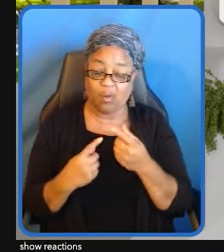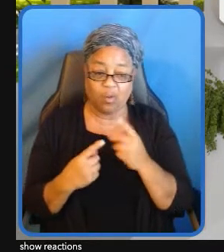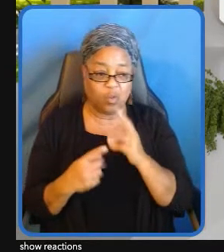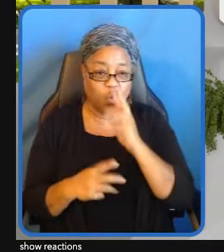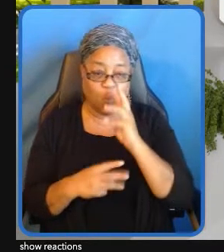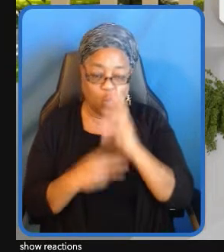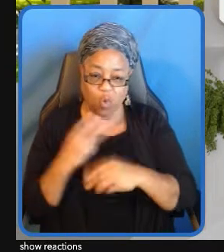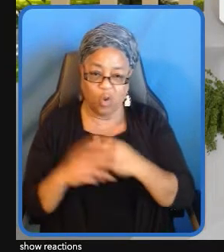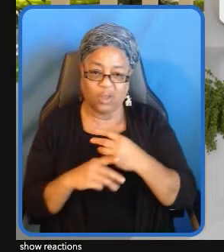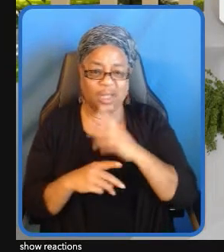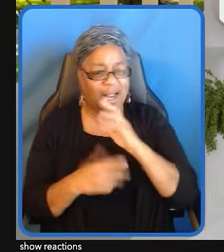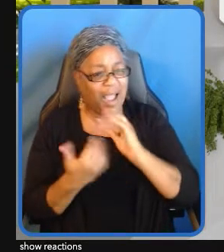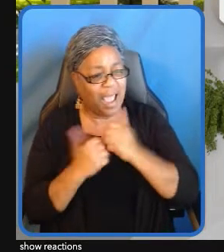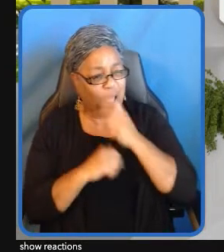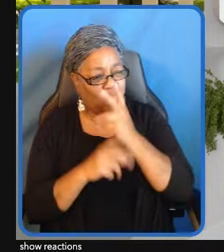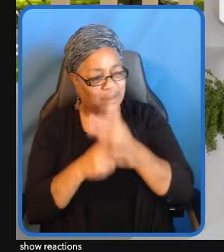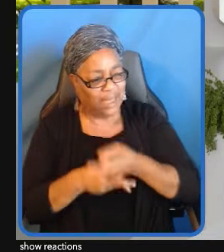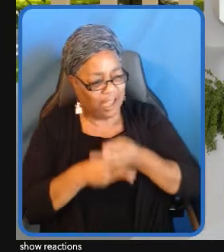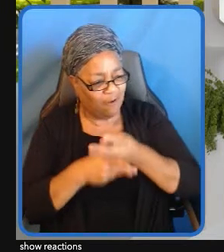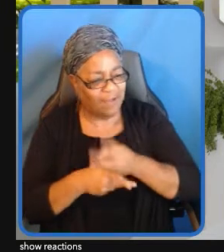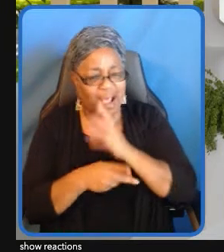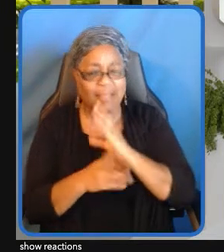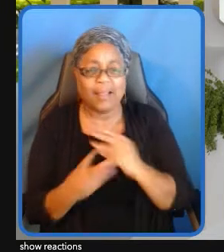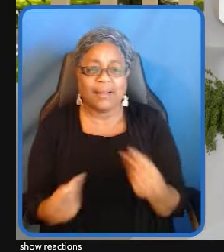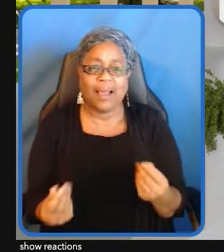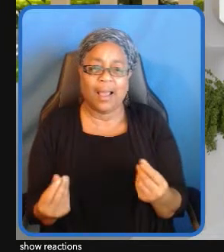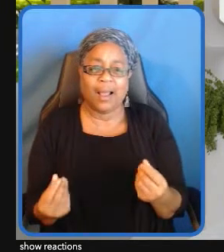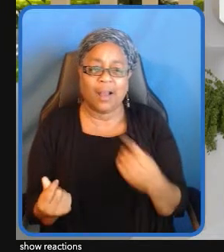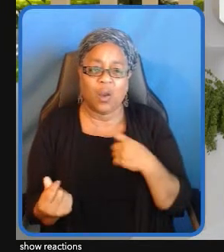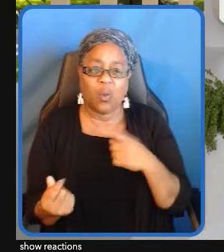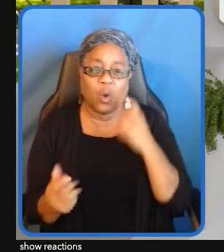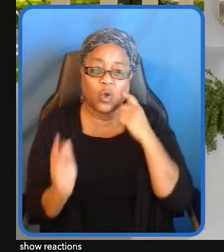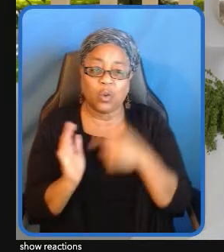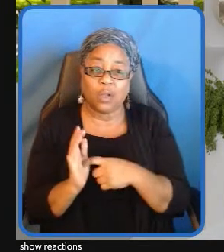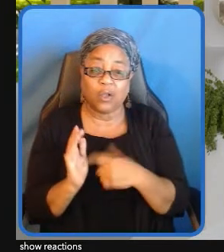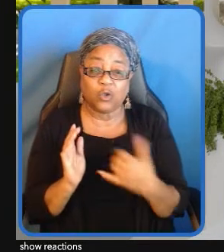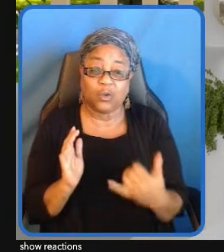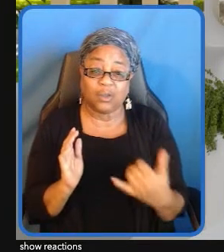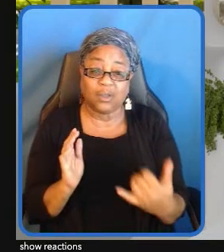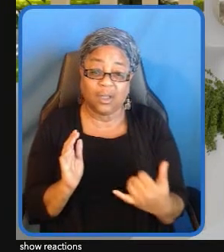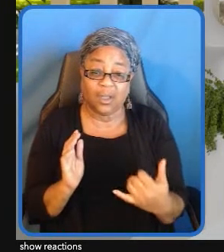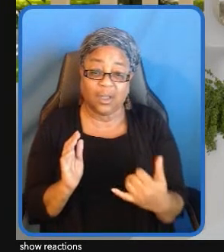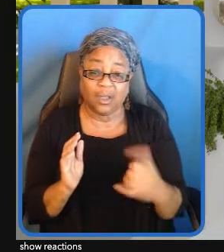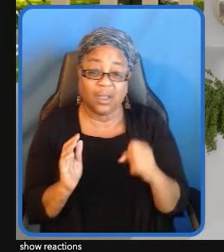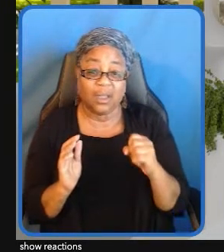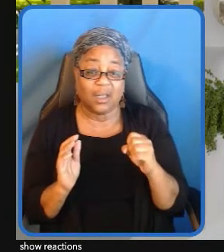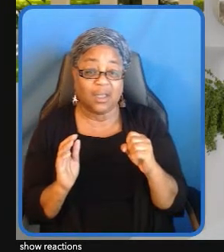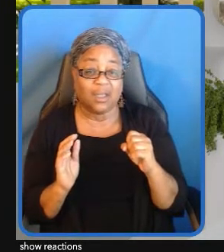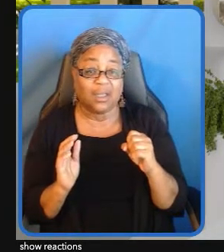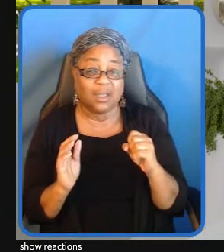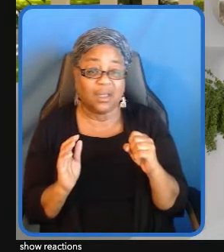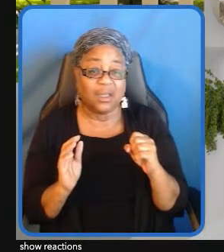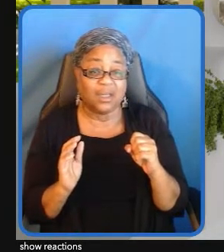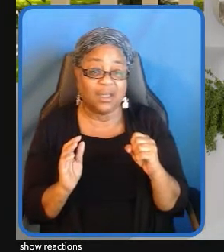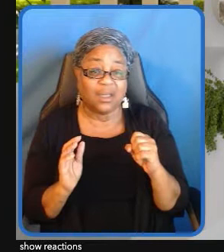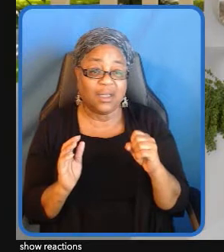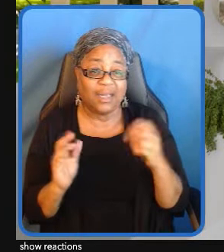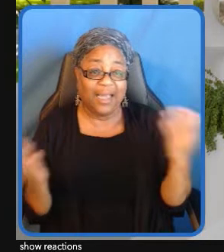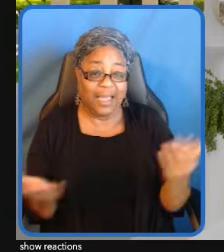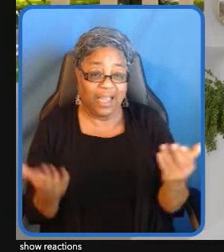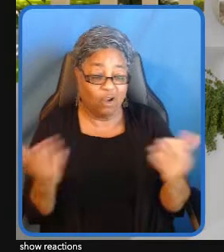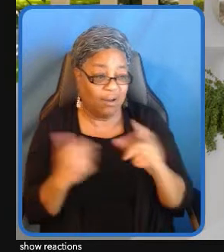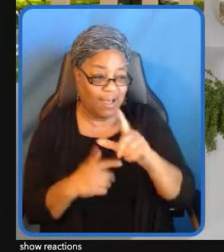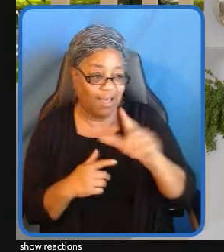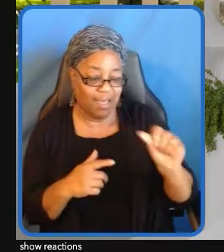it and the land we're on, I want to acknowledge that today at Snaps HQ in LA, I'm standing on land